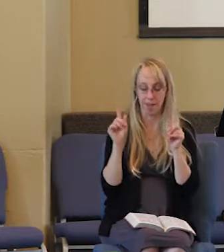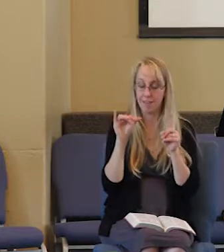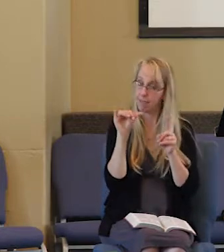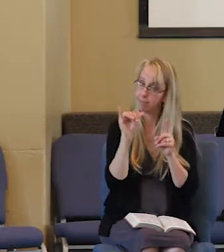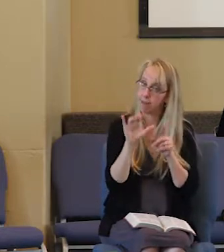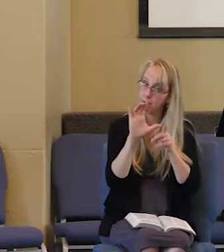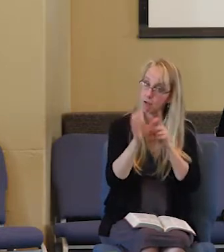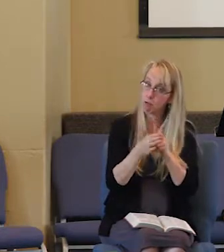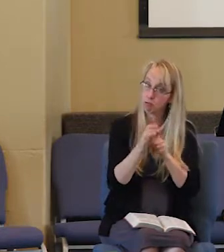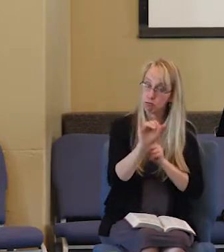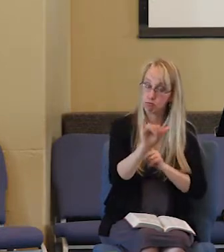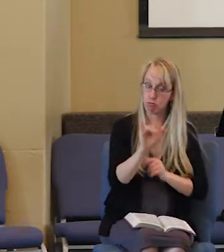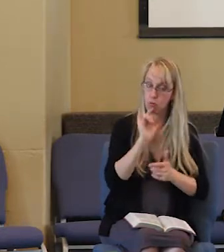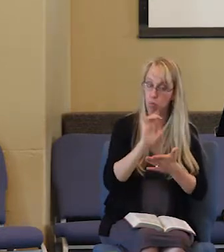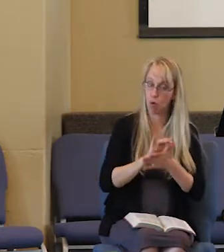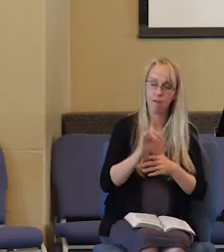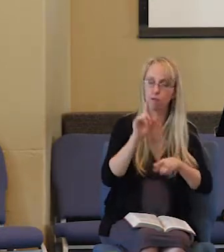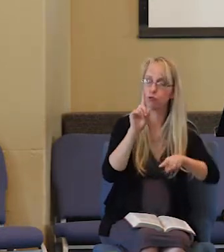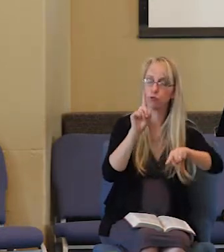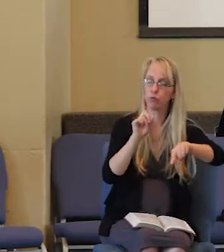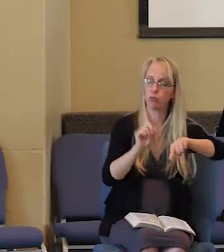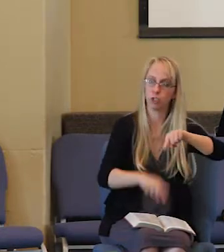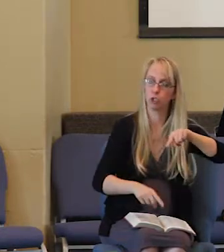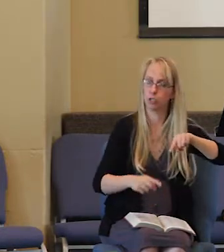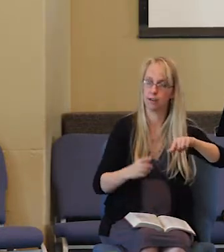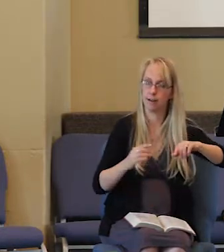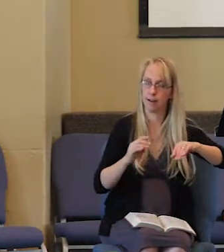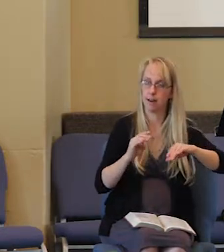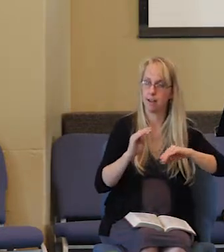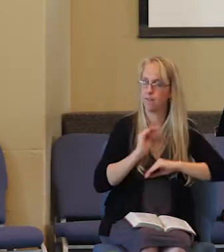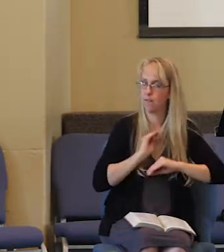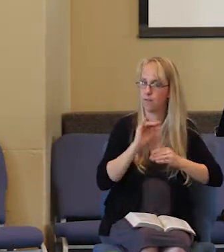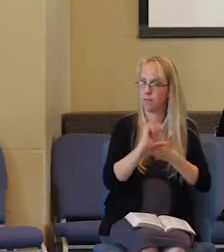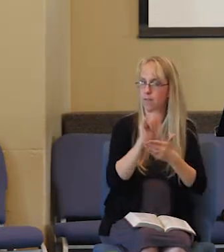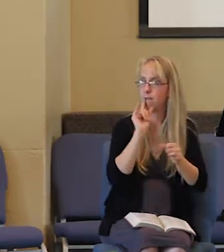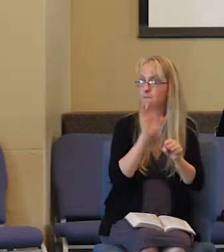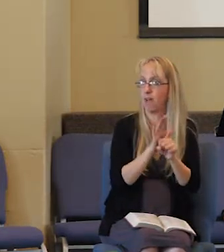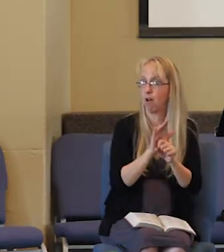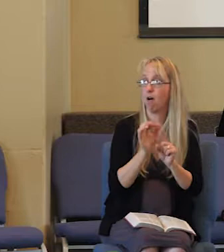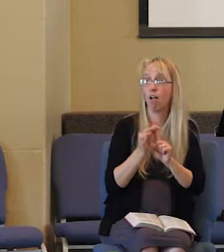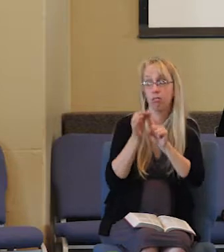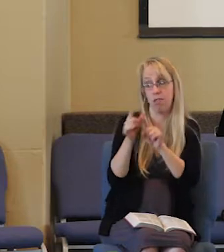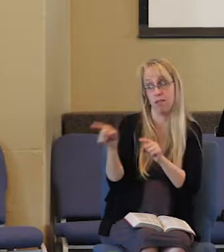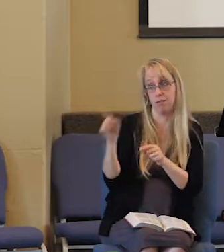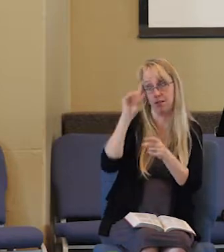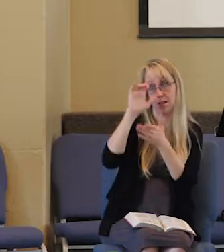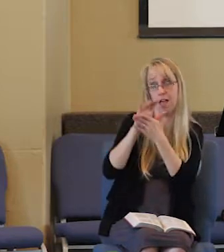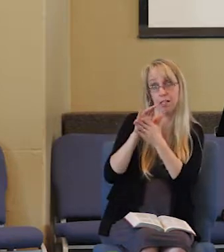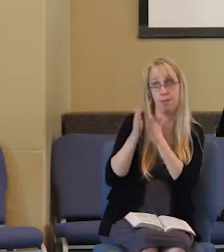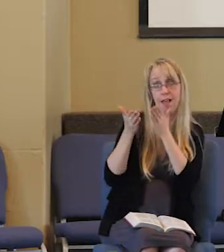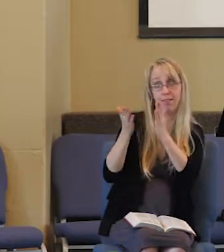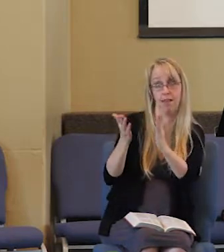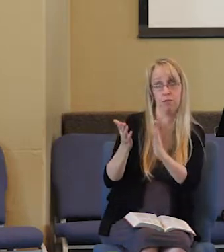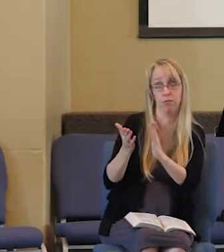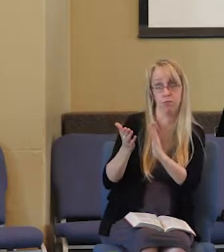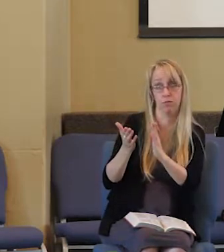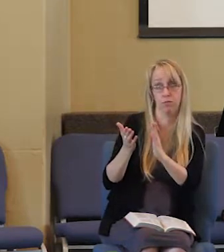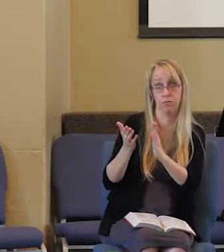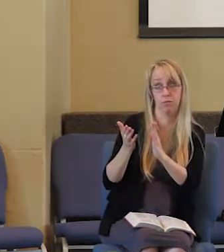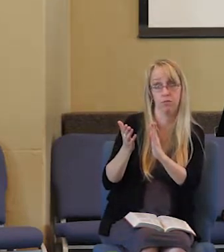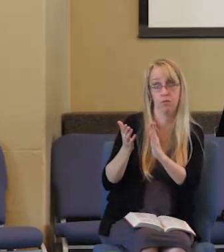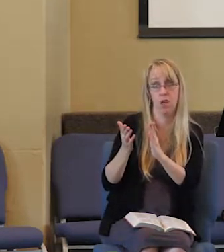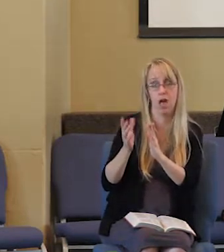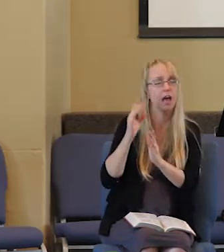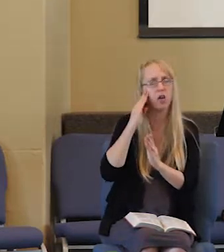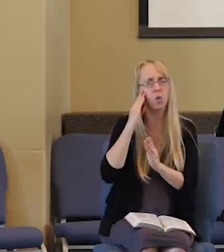But again, in the culture, the wife could not have fulfilled the vow unless her husband allowed her to. I know we